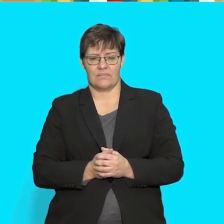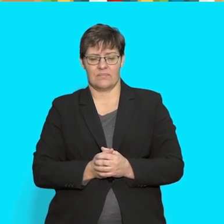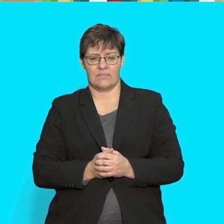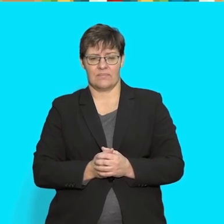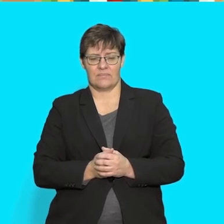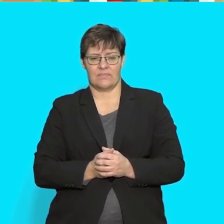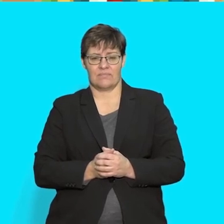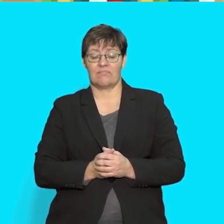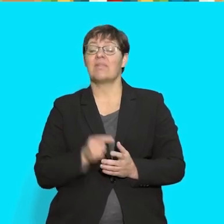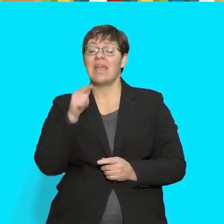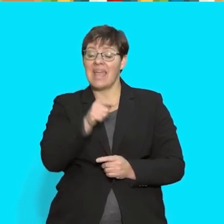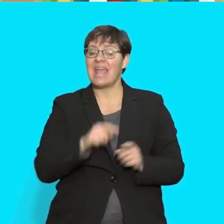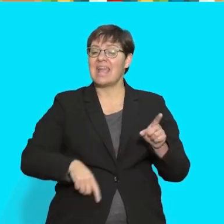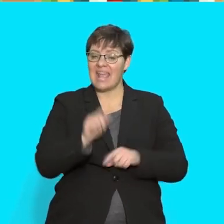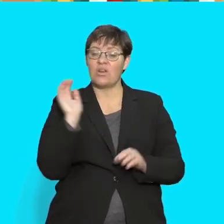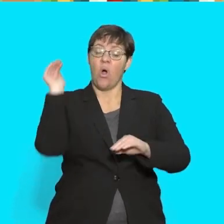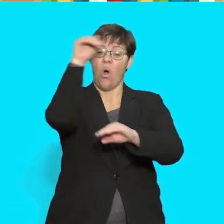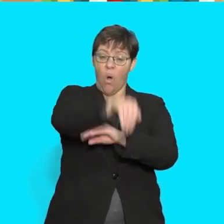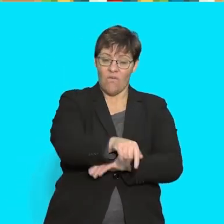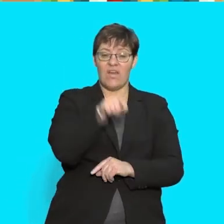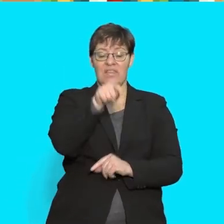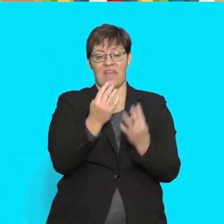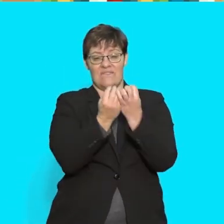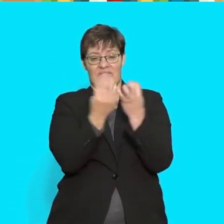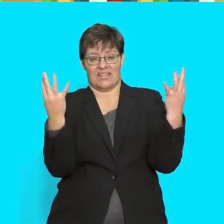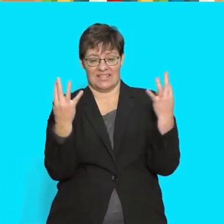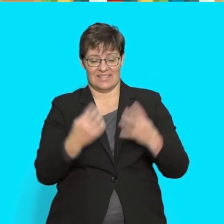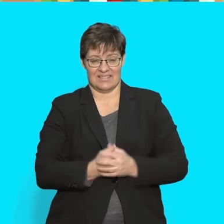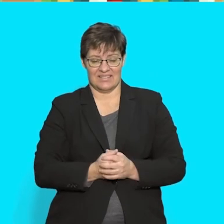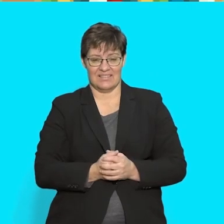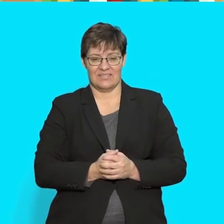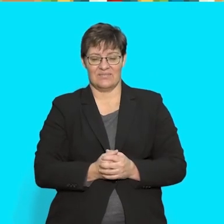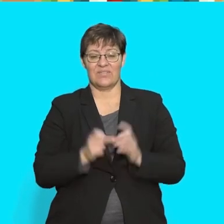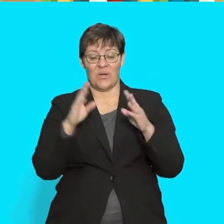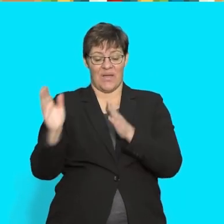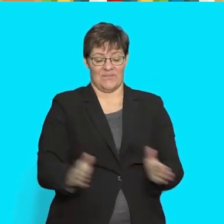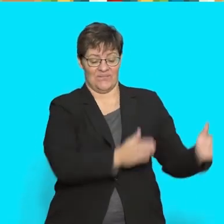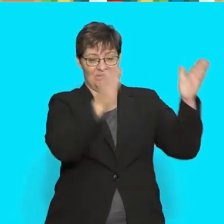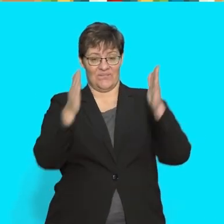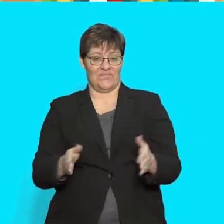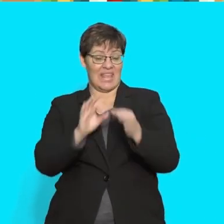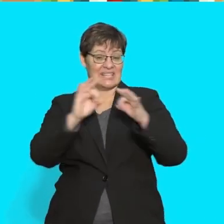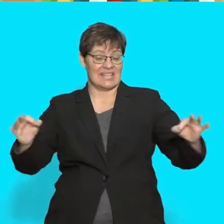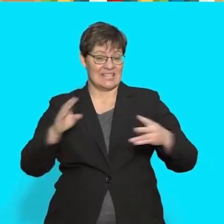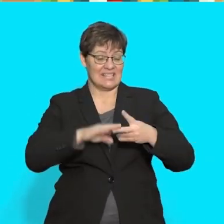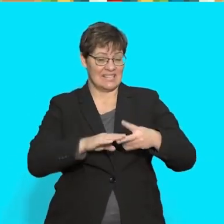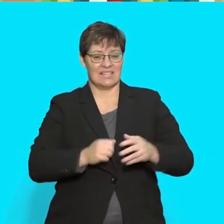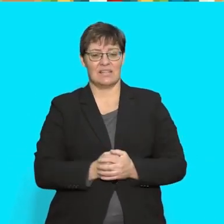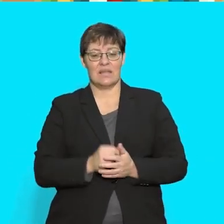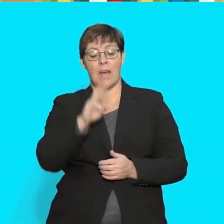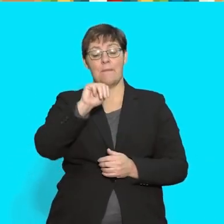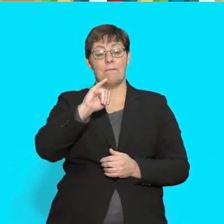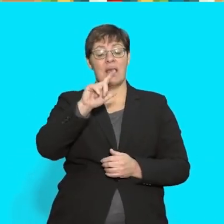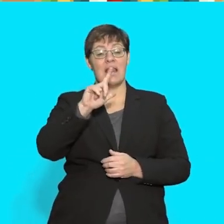He kicked it over the fence. Okay, listen to the next sentence. Millie put her